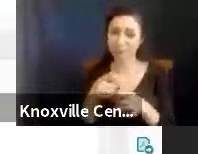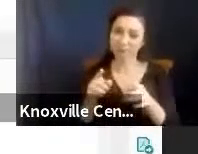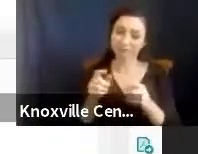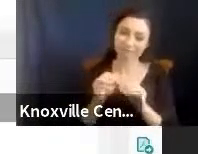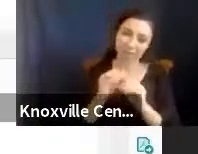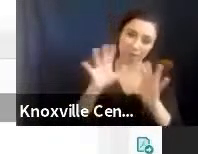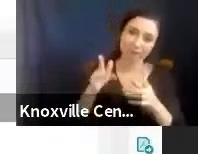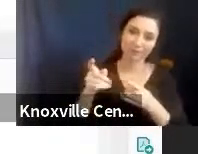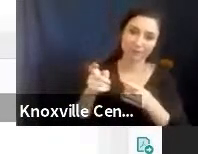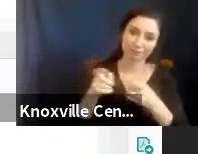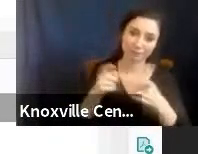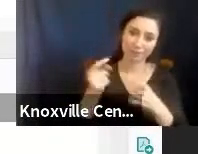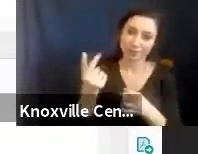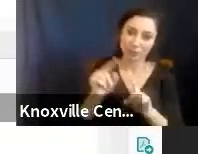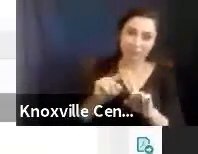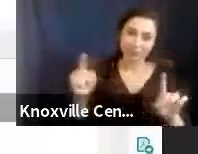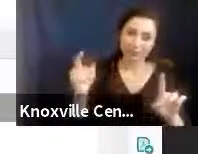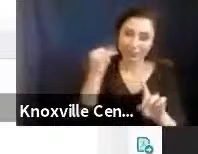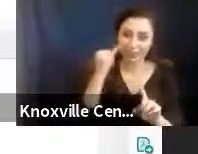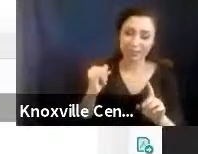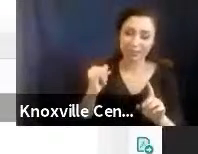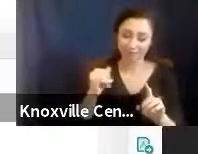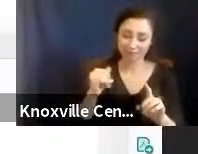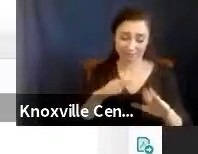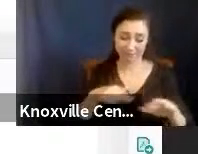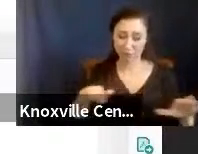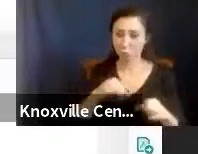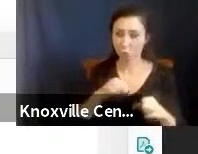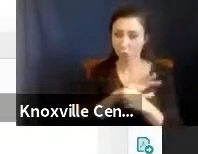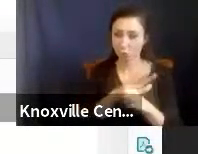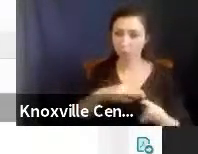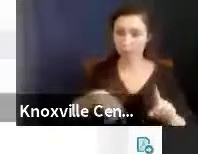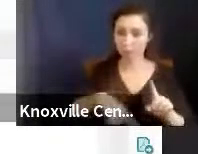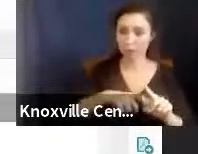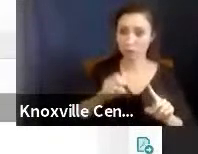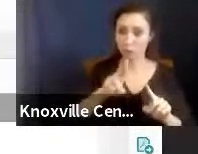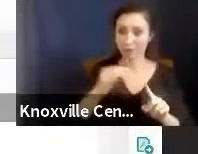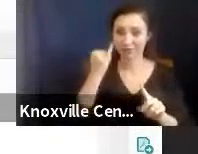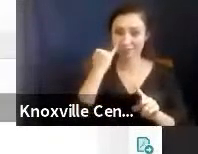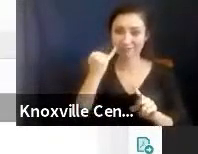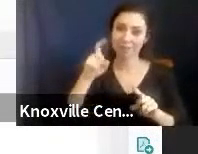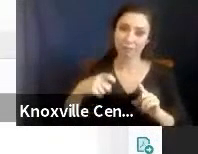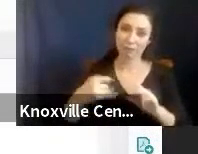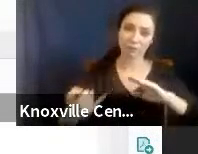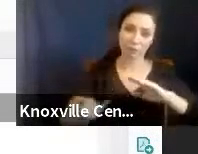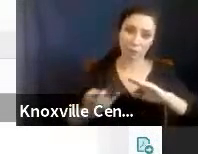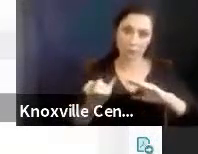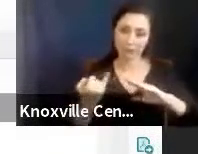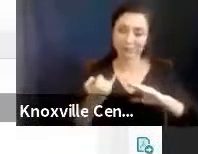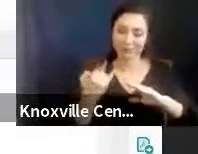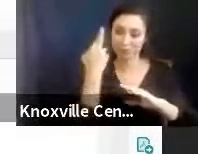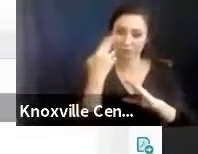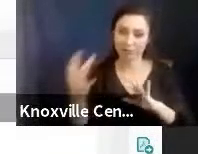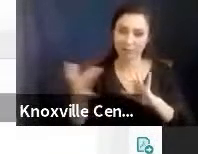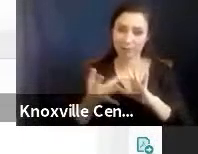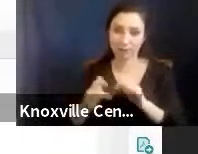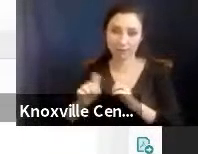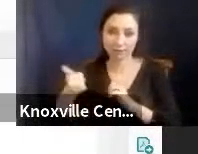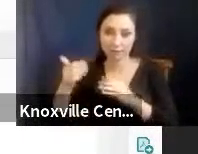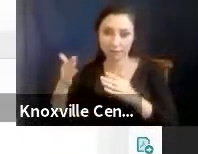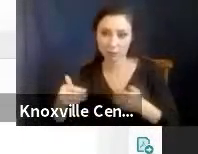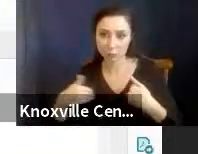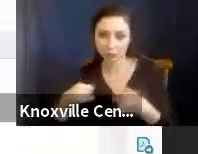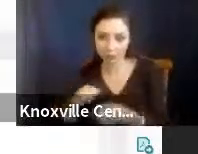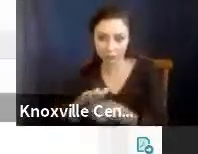the child is COVID positive versus if they're simply in their quarantine window. But how is